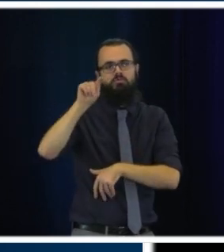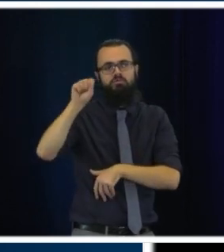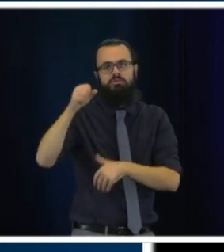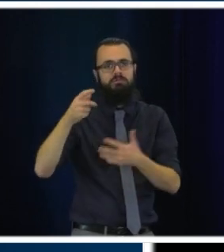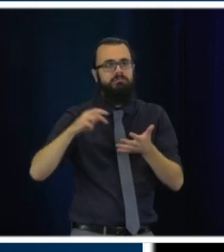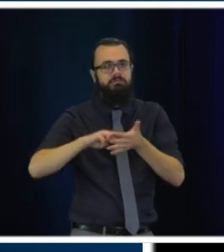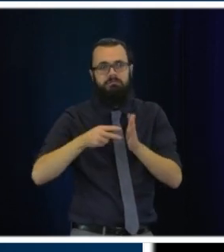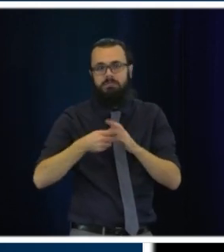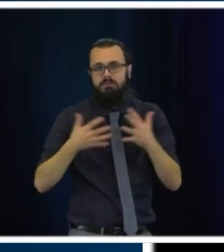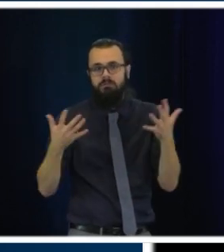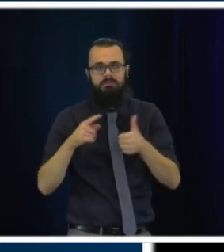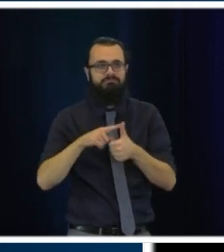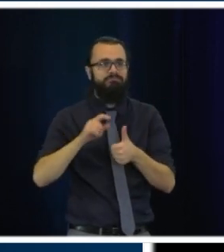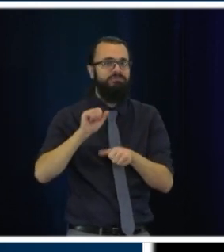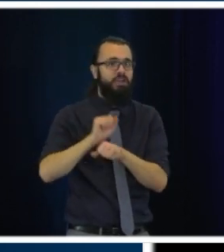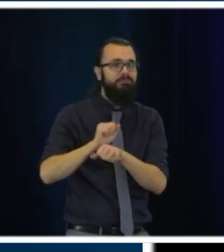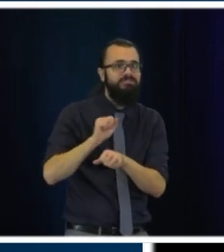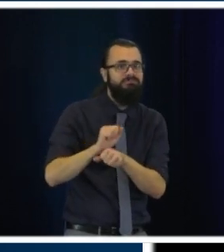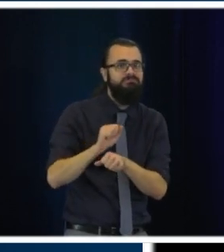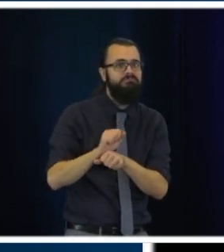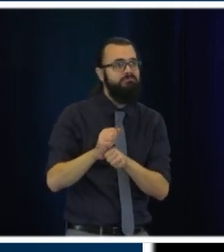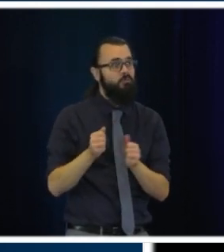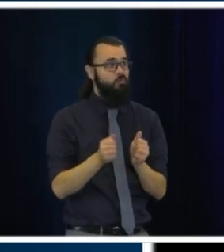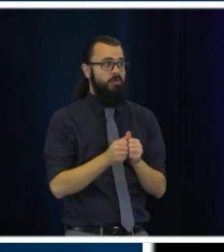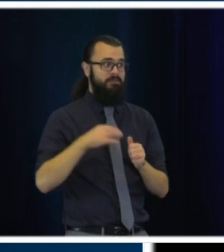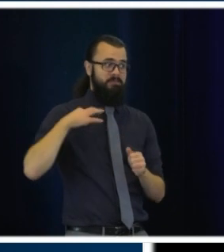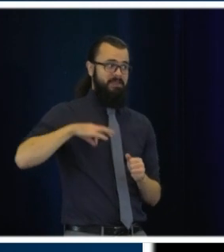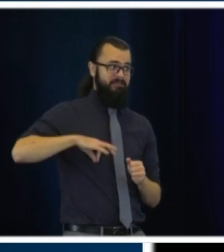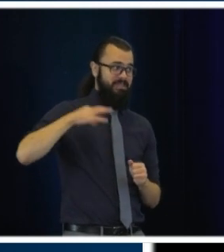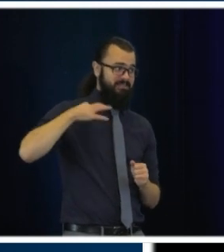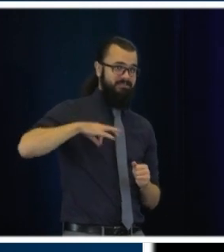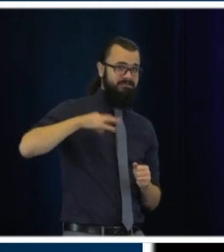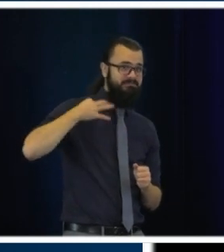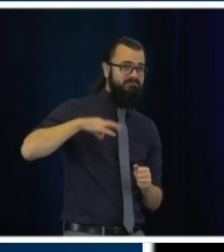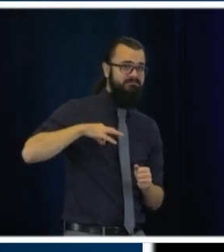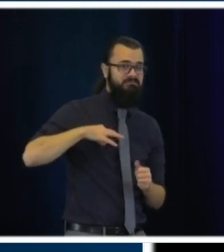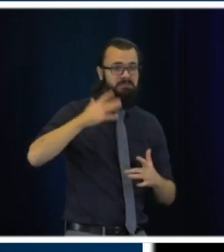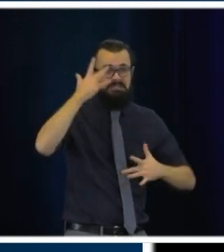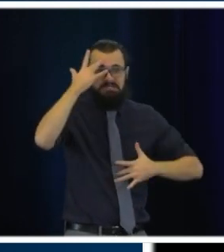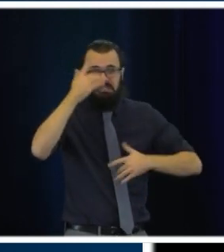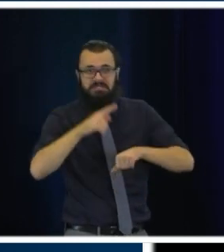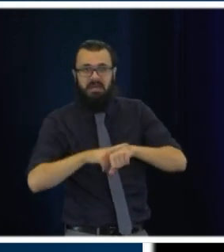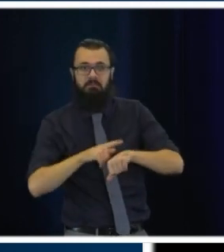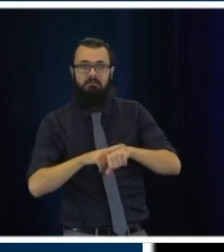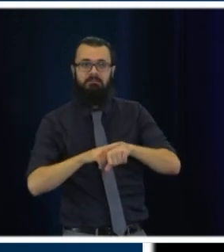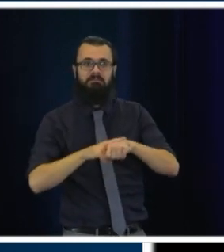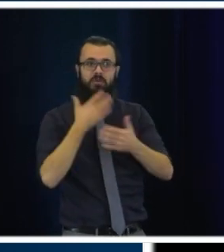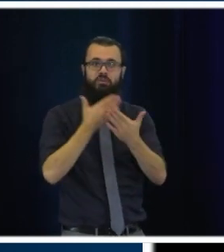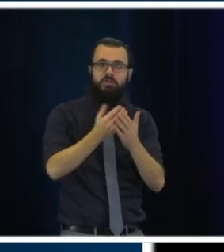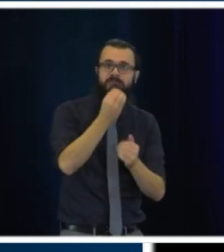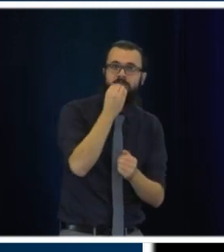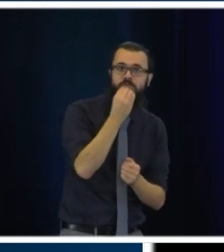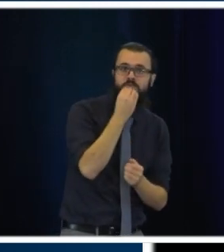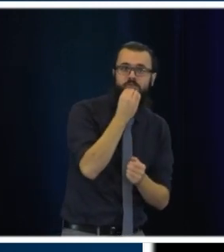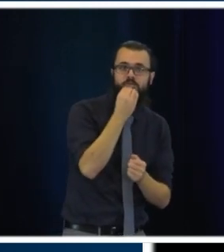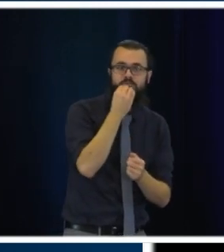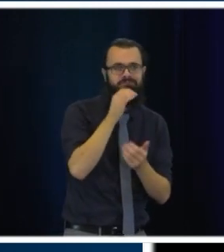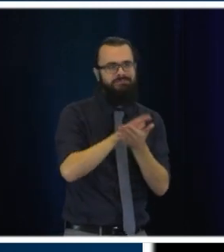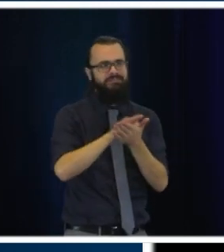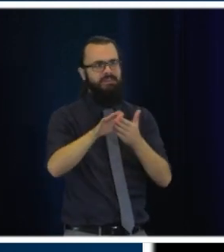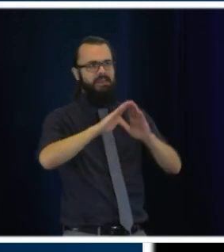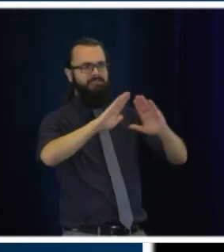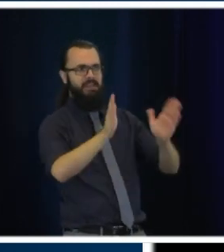likely jobs with sick time. We see access to healthy foods, we see quality housing, adequate incomes, and